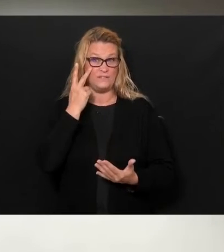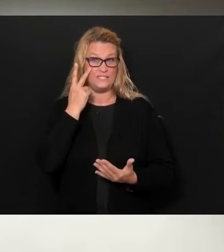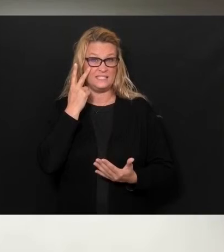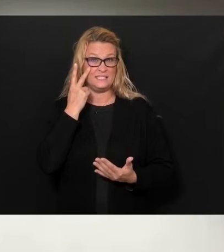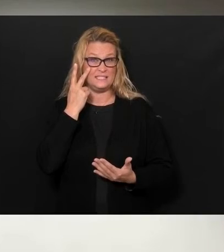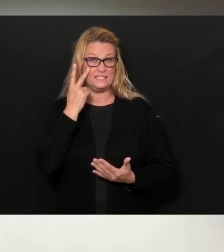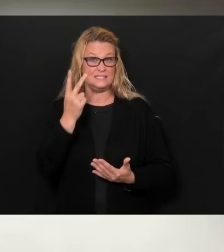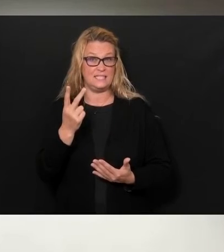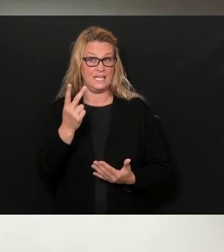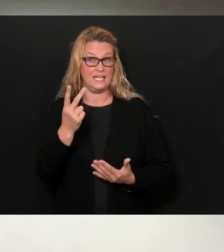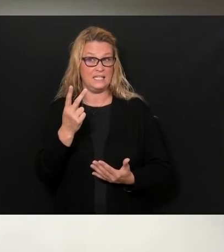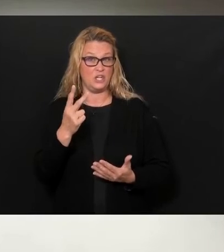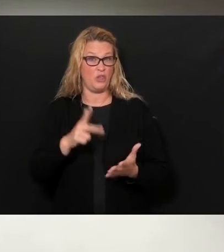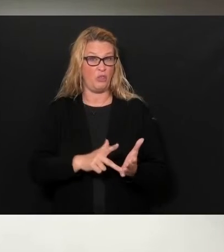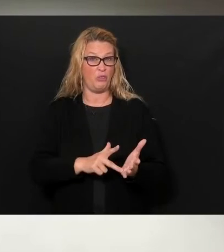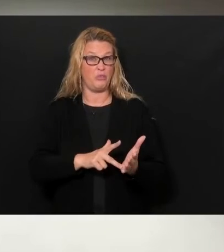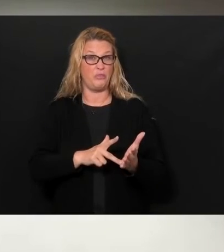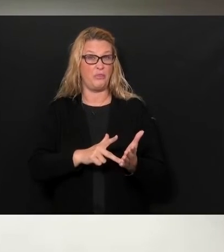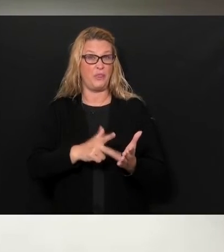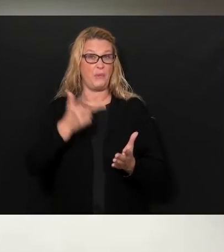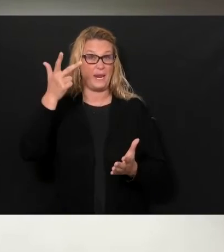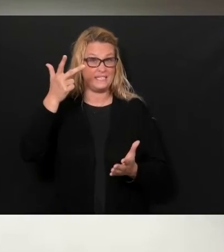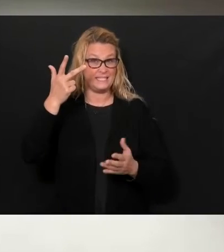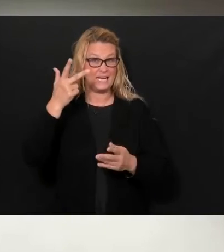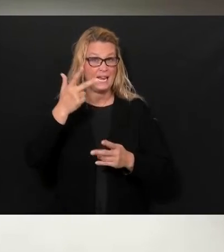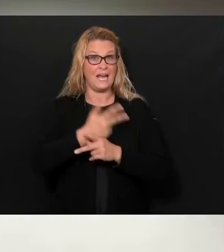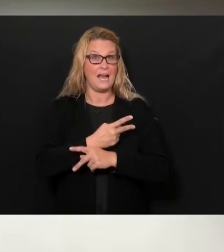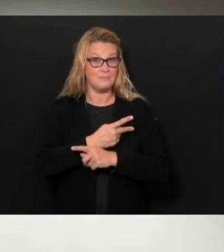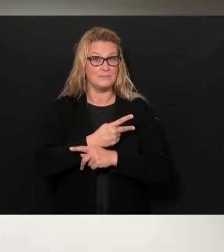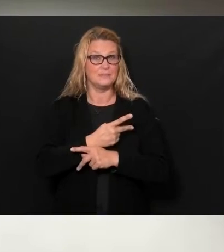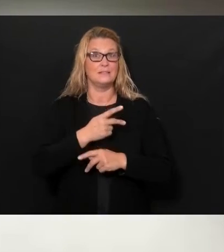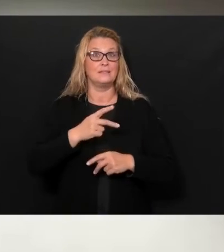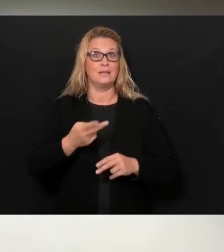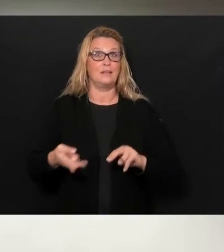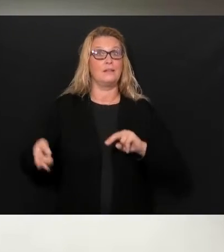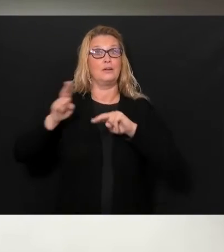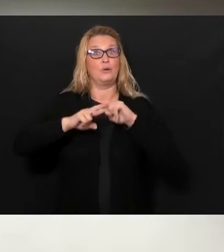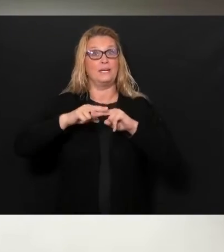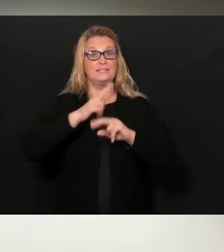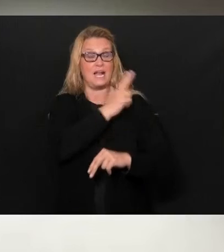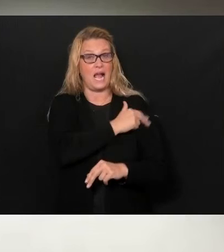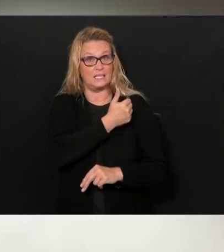3 times the growth in COVID patients in hospitals. In